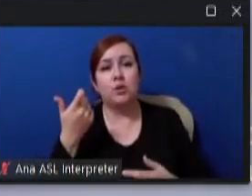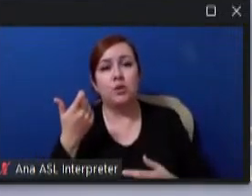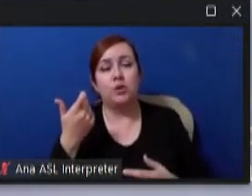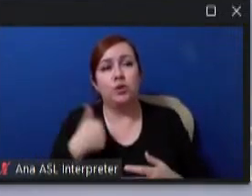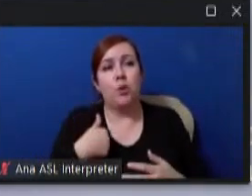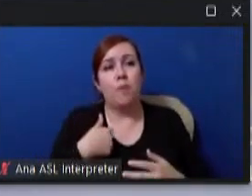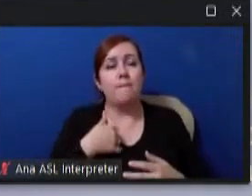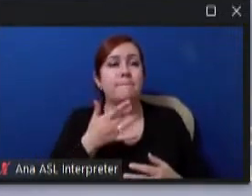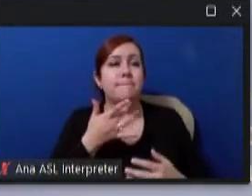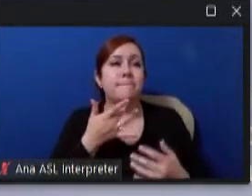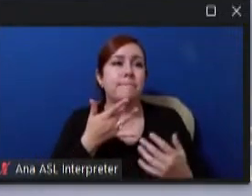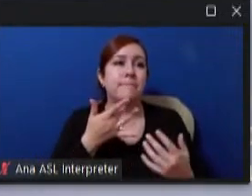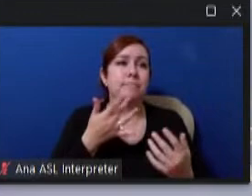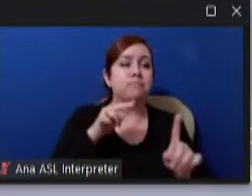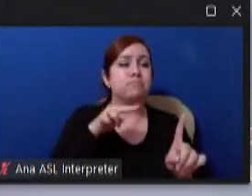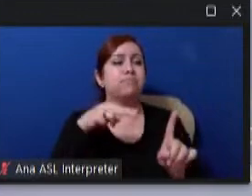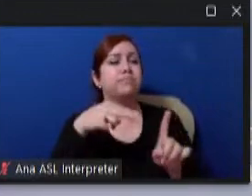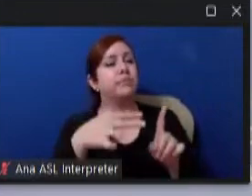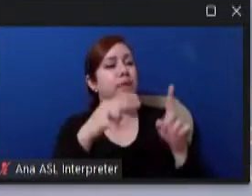I am